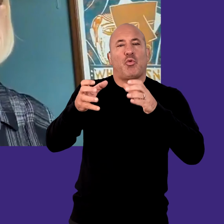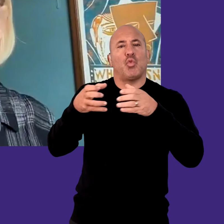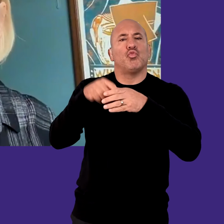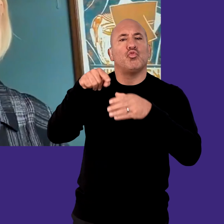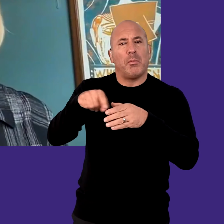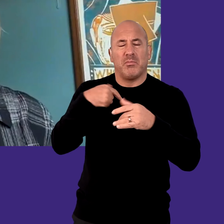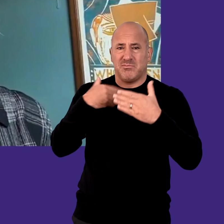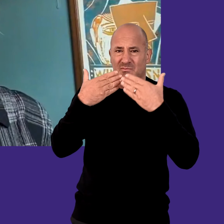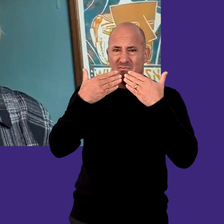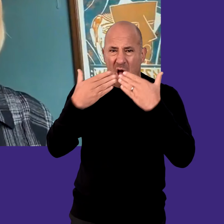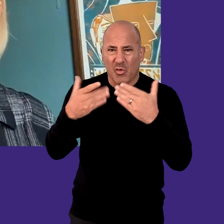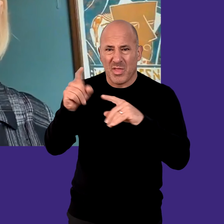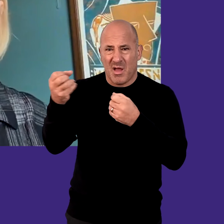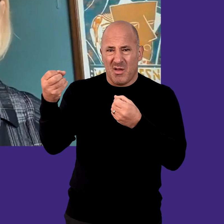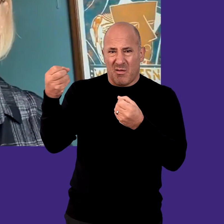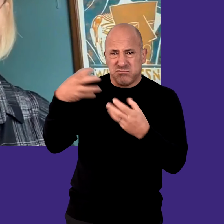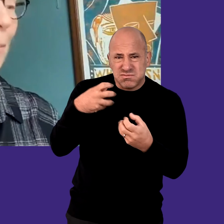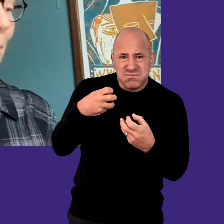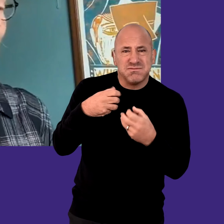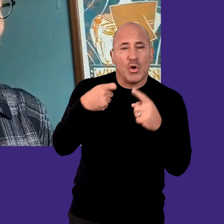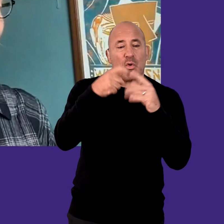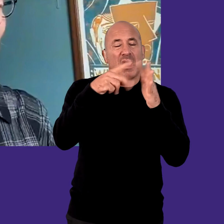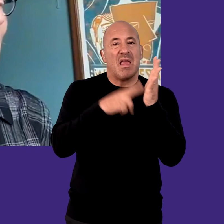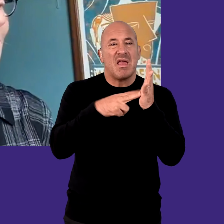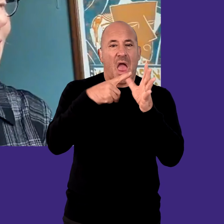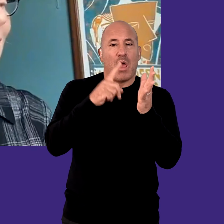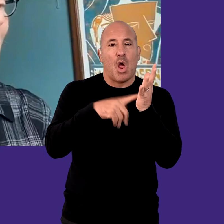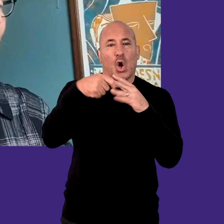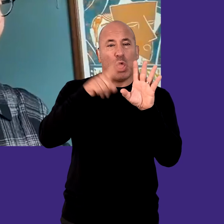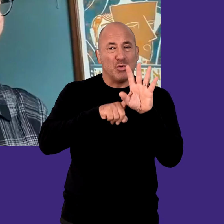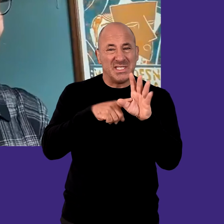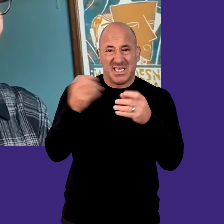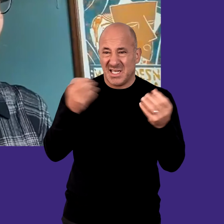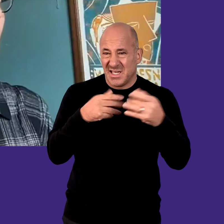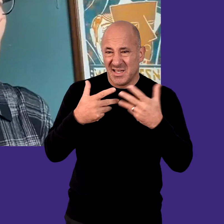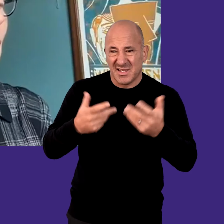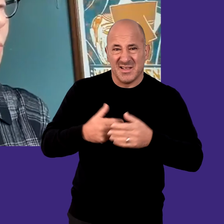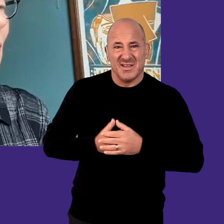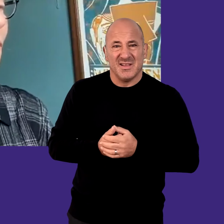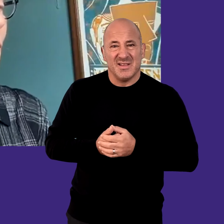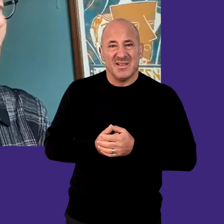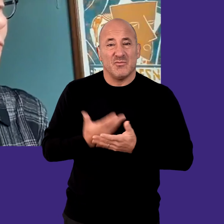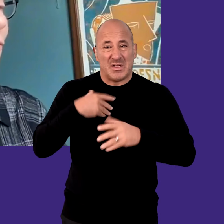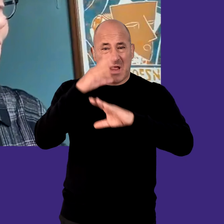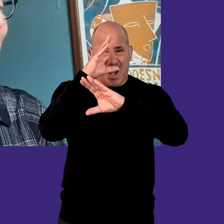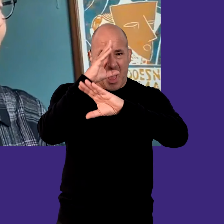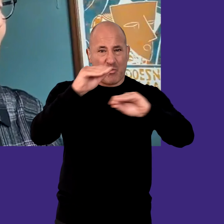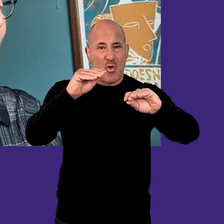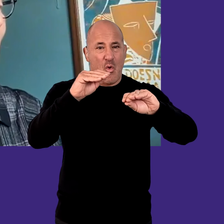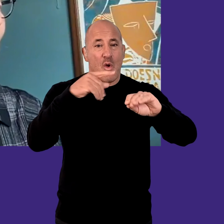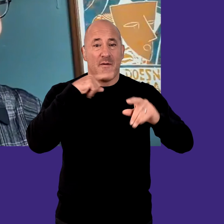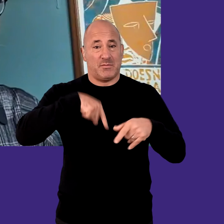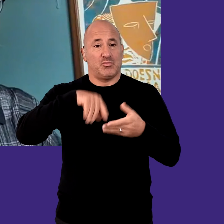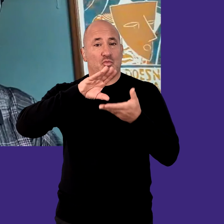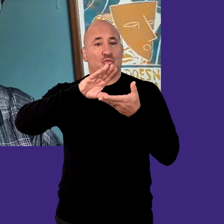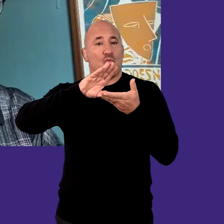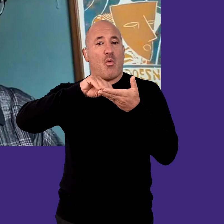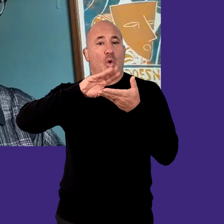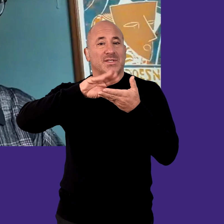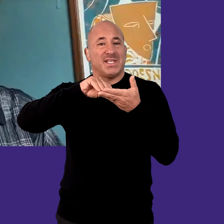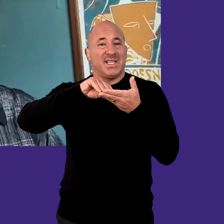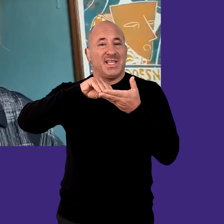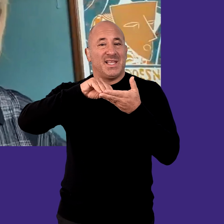and obviously to Kenna and Lucy in shaping this. What we just want to flag to you is